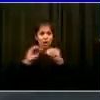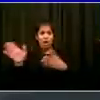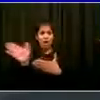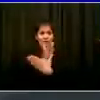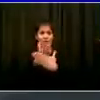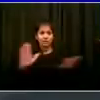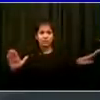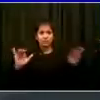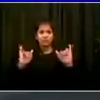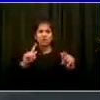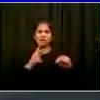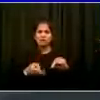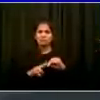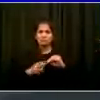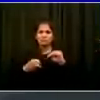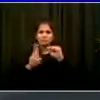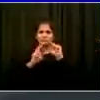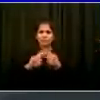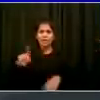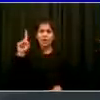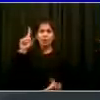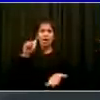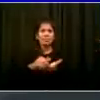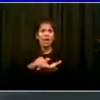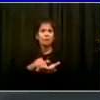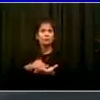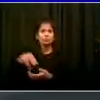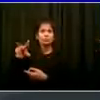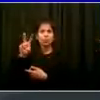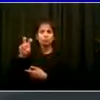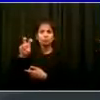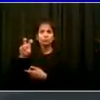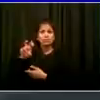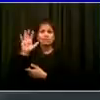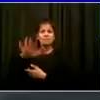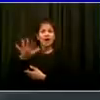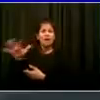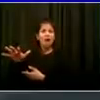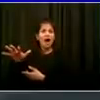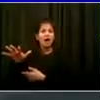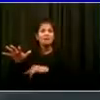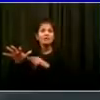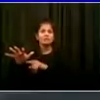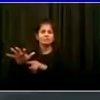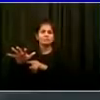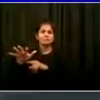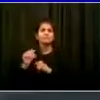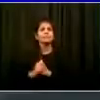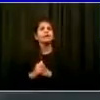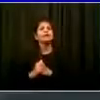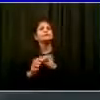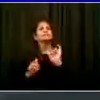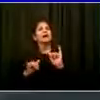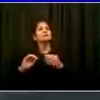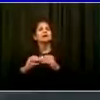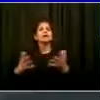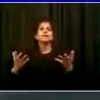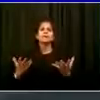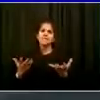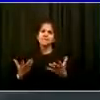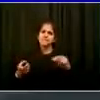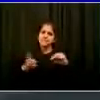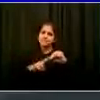1,255 cases. Now, we want to keep testing everyone. Again, I'm going to constantly remind people, get out there and get tested, and that will account for some of the growth